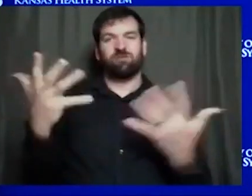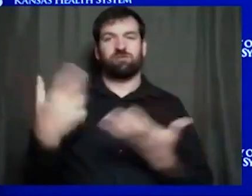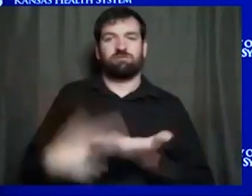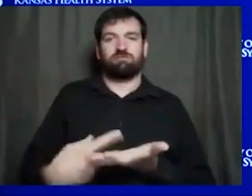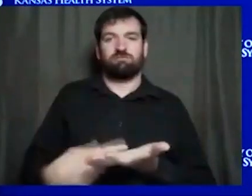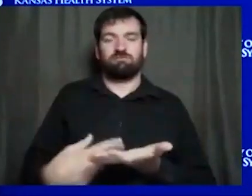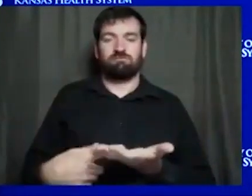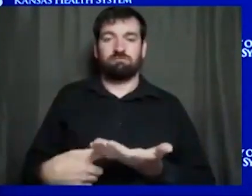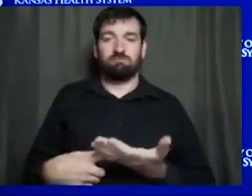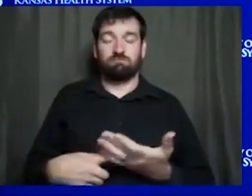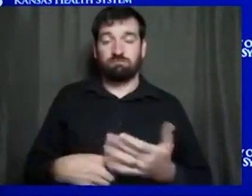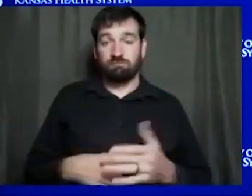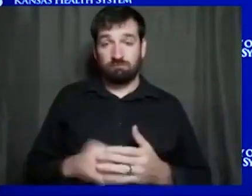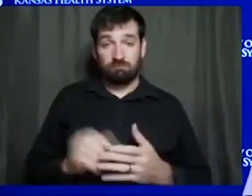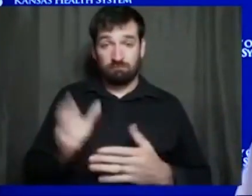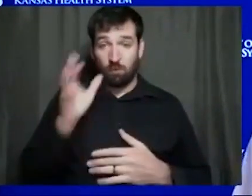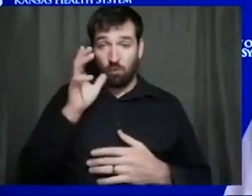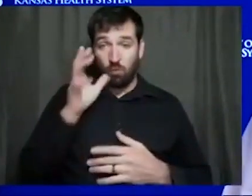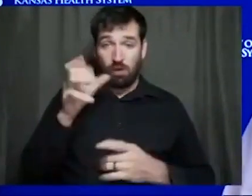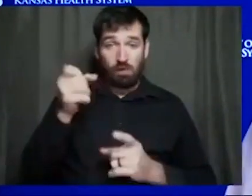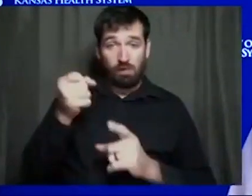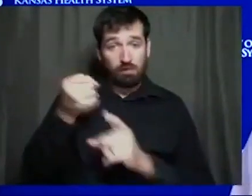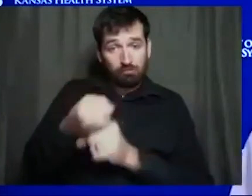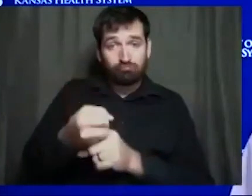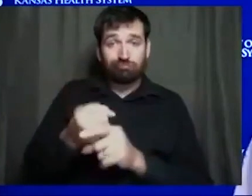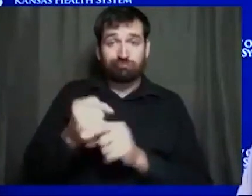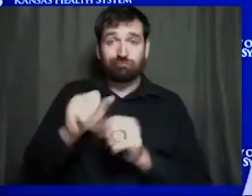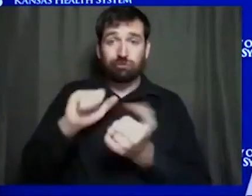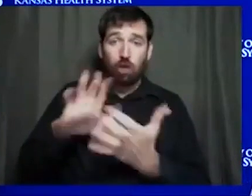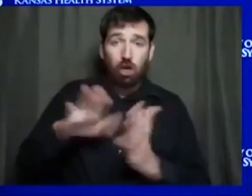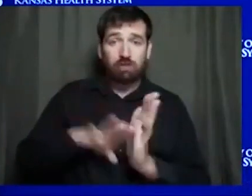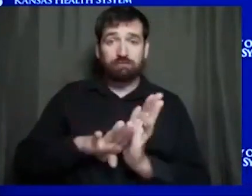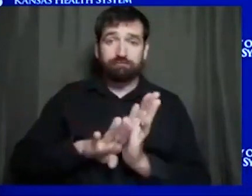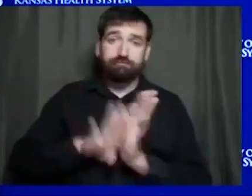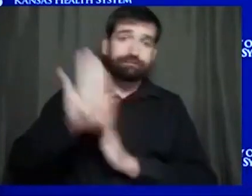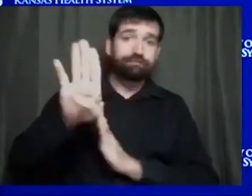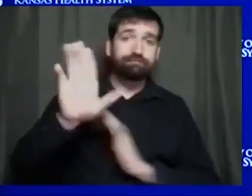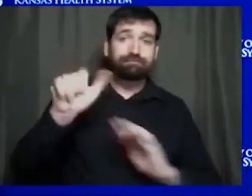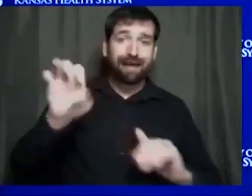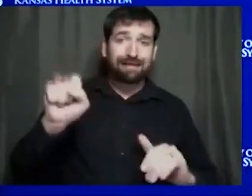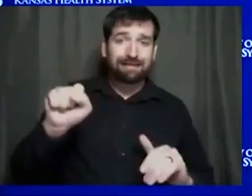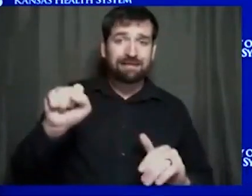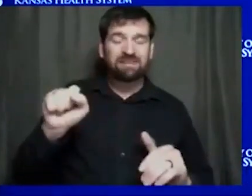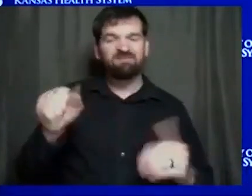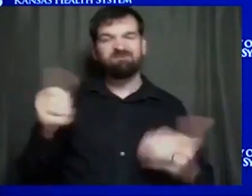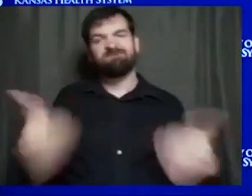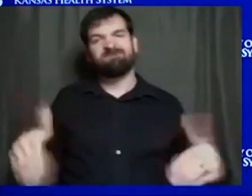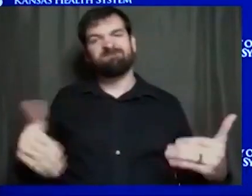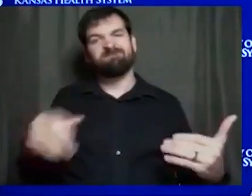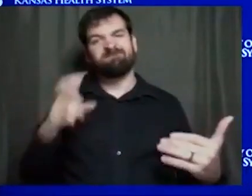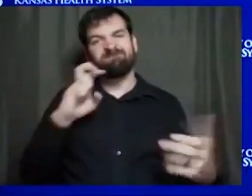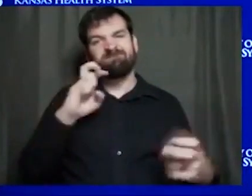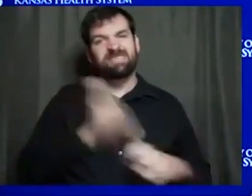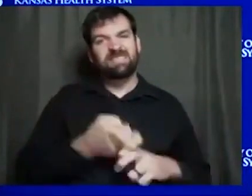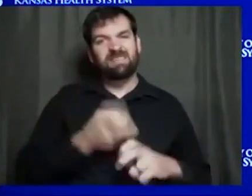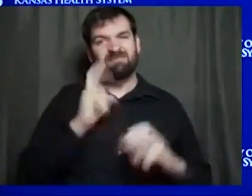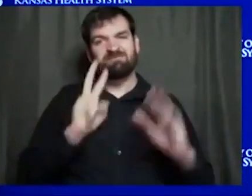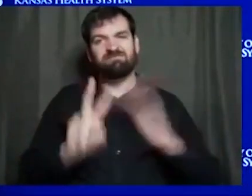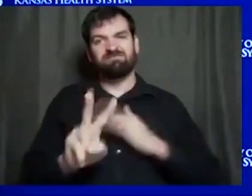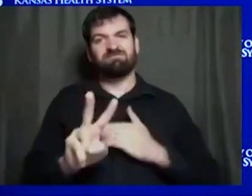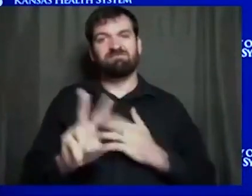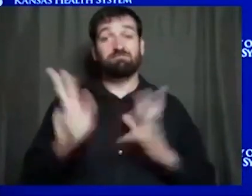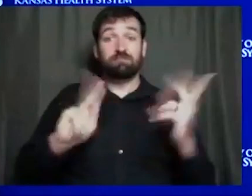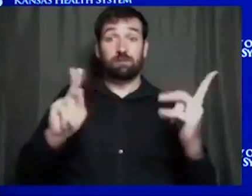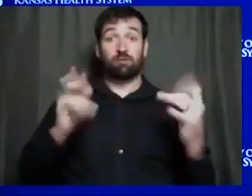it will contribute to the surge or increase in cases? It's very difficult to know because we know that people are still going to those other